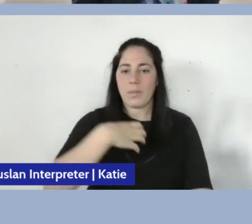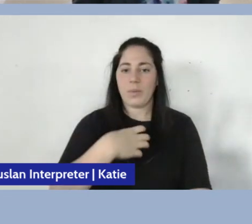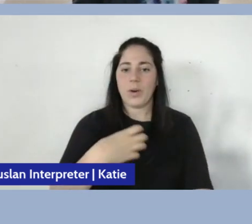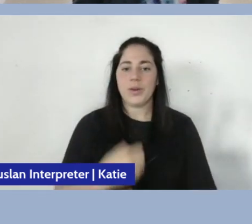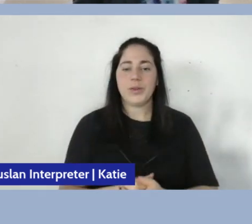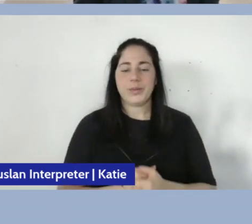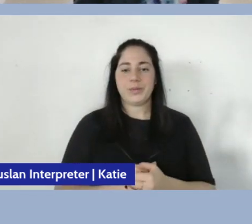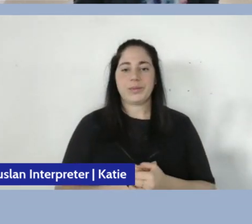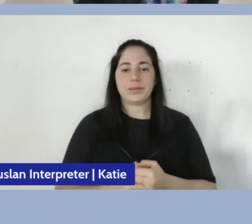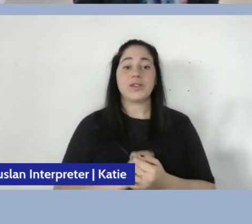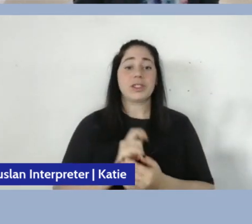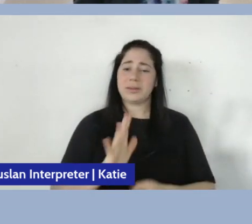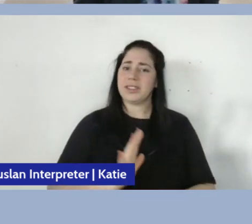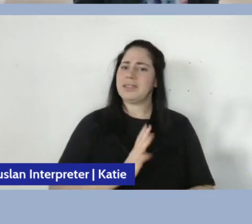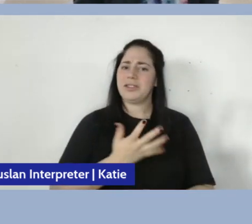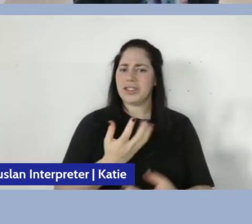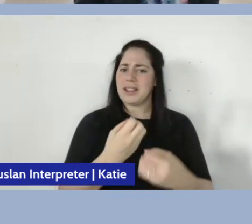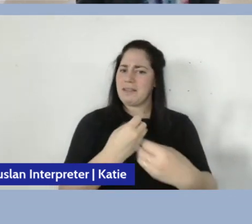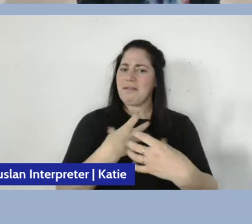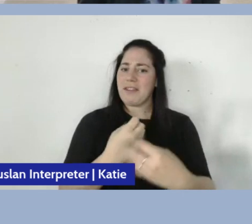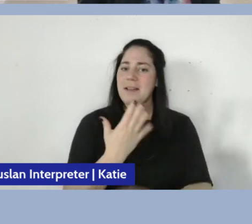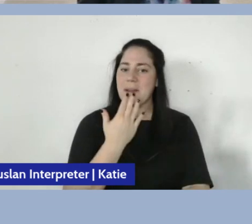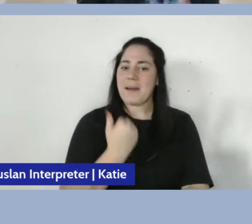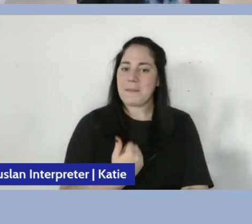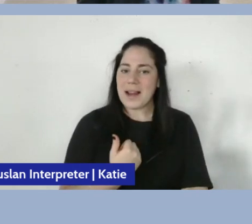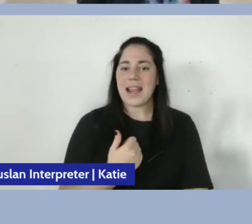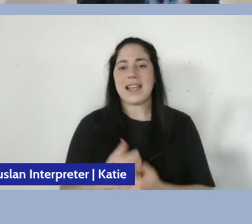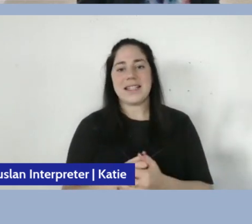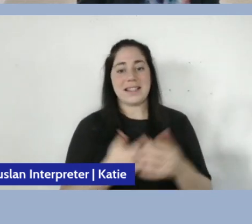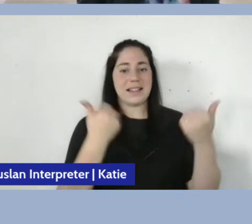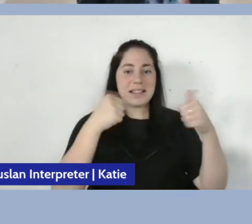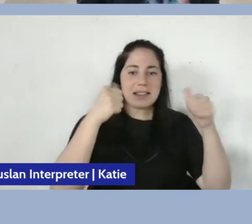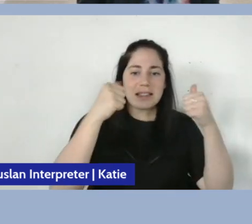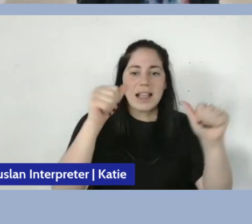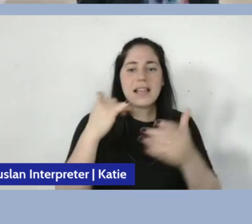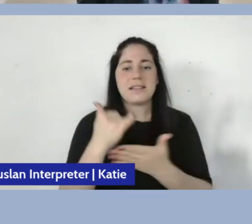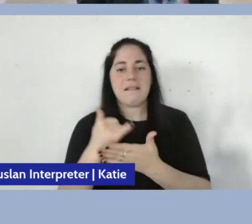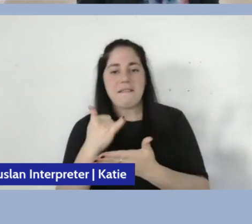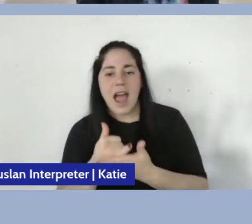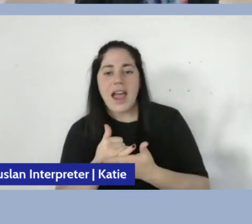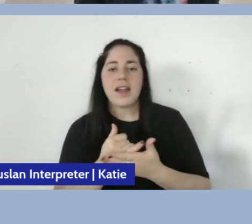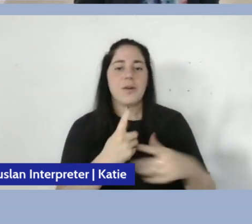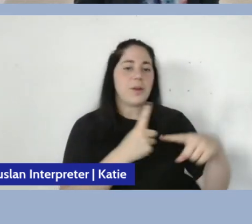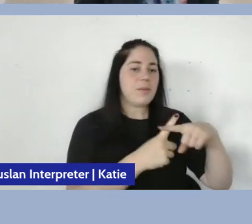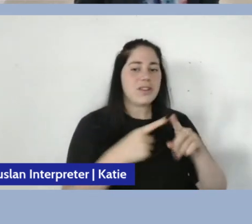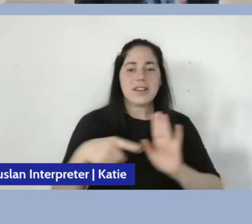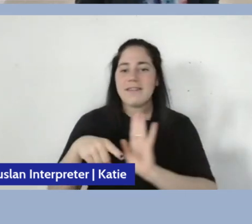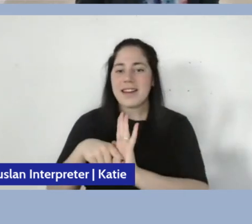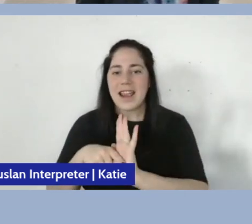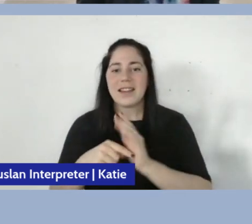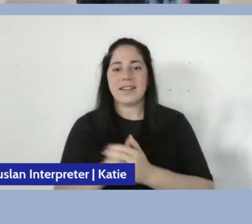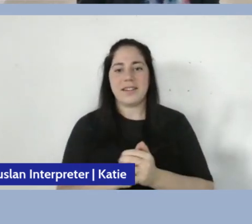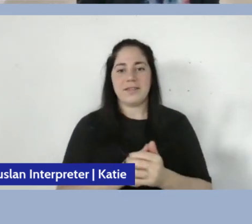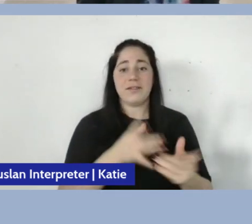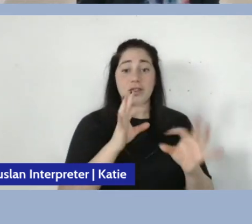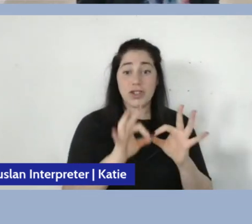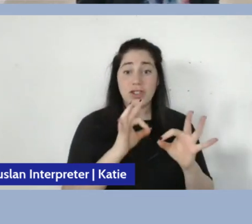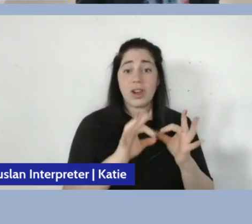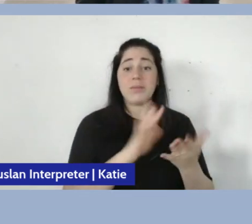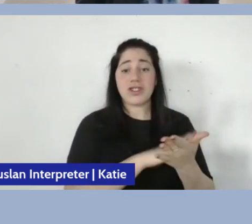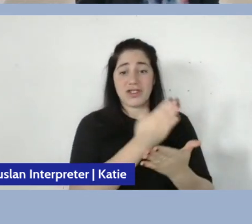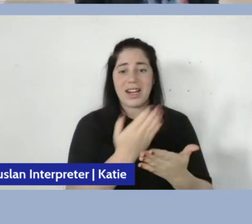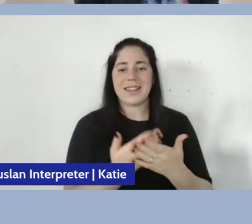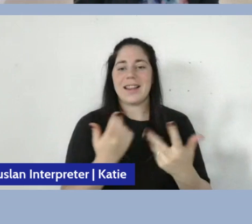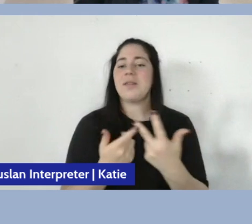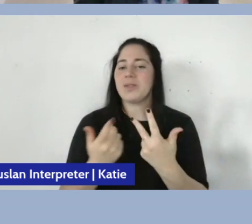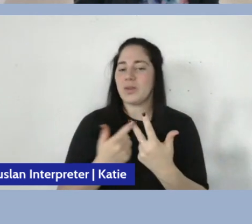getting feedback about how the service is working from individual translators and interpreters, but also from aged care